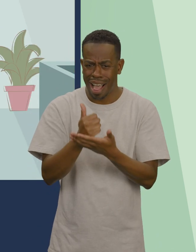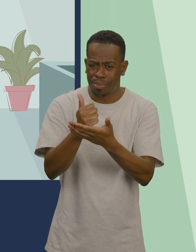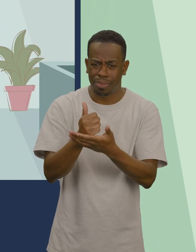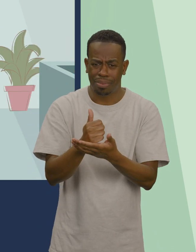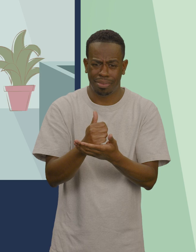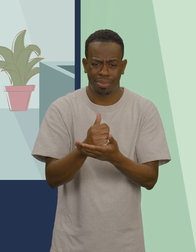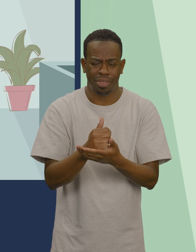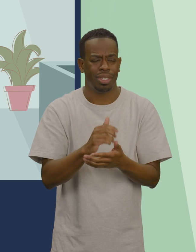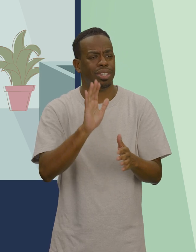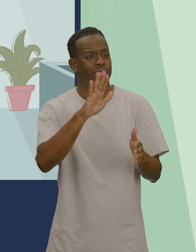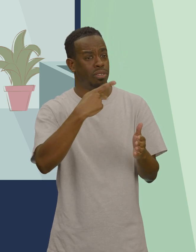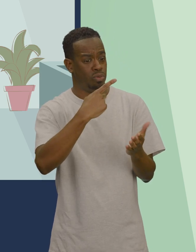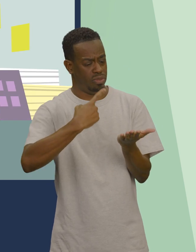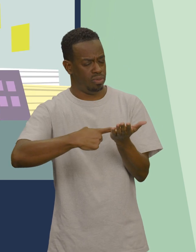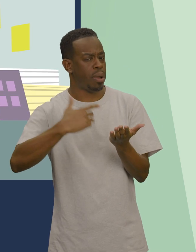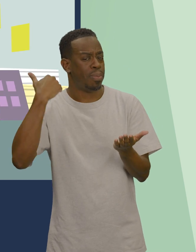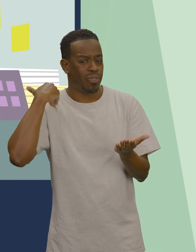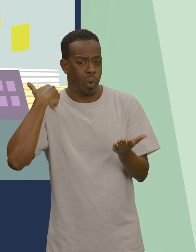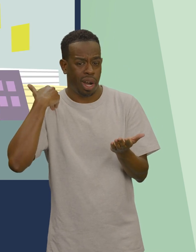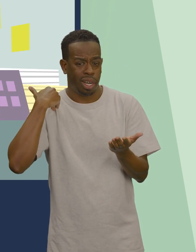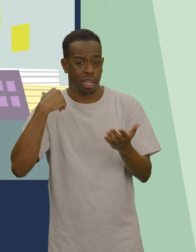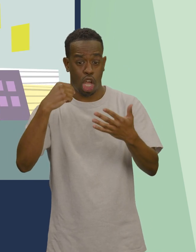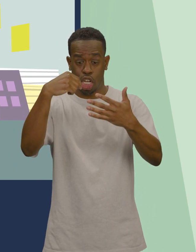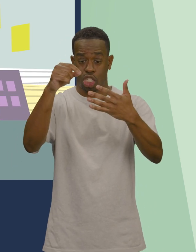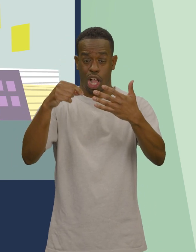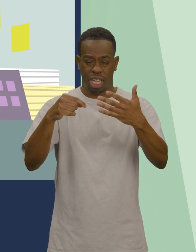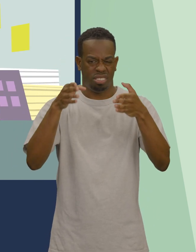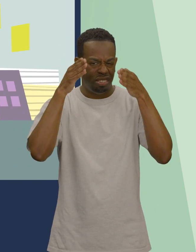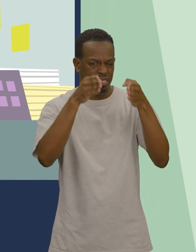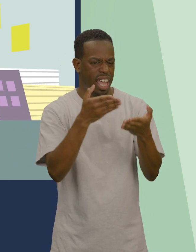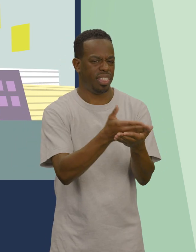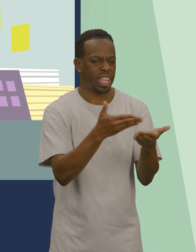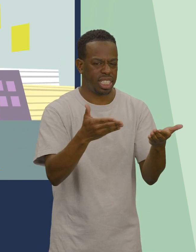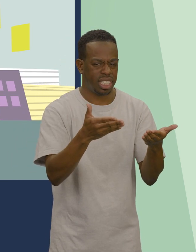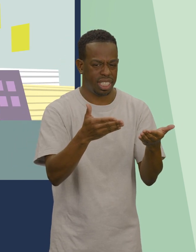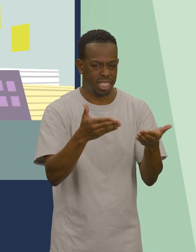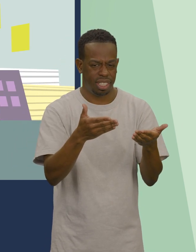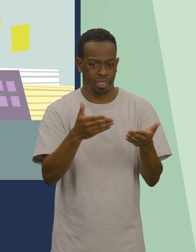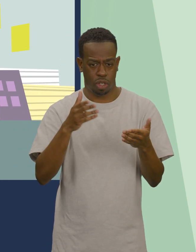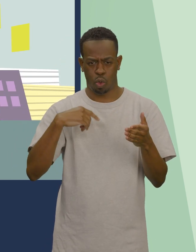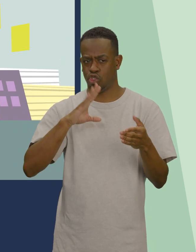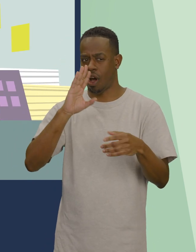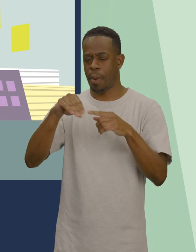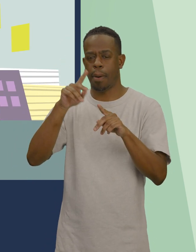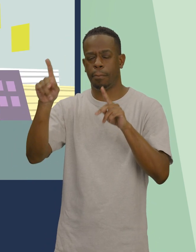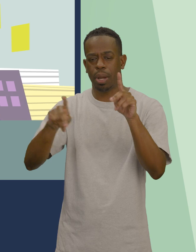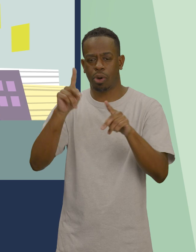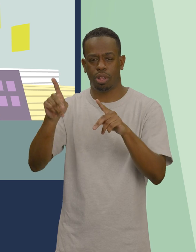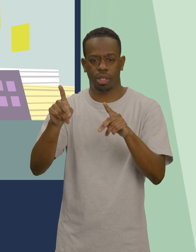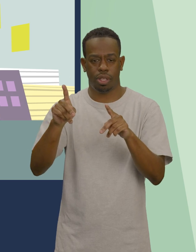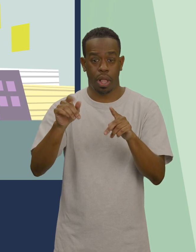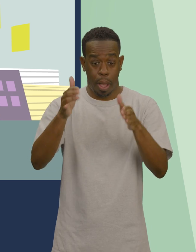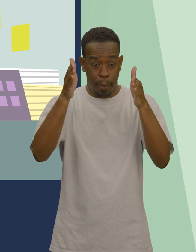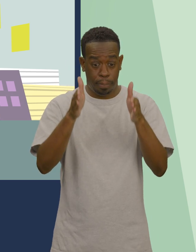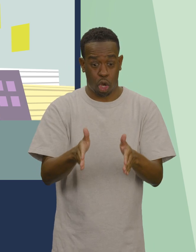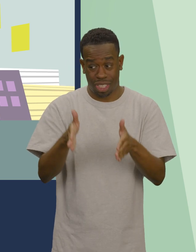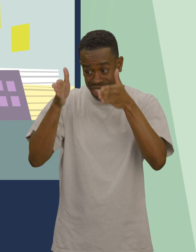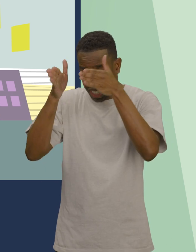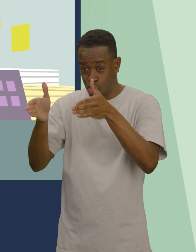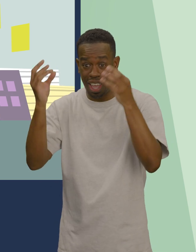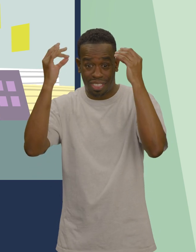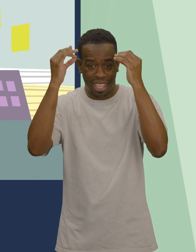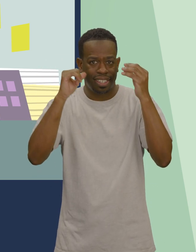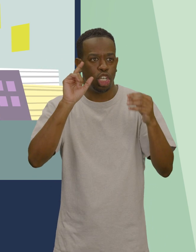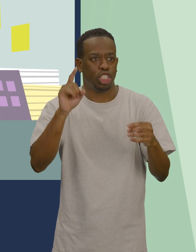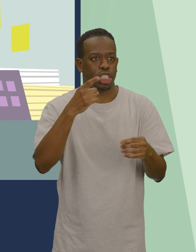checklist is gonna help. Vinny, we've talked about this. A checklist is about things. We're talking about people.